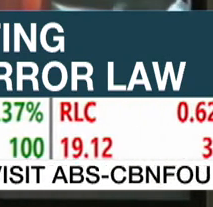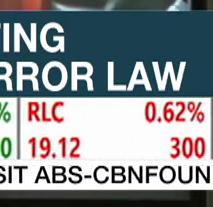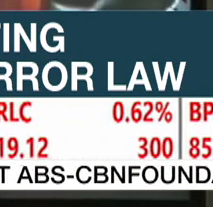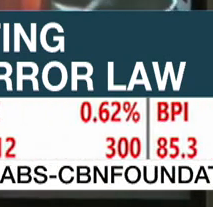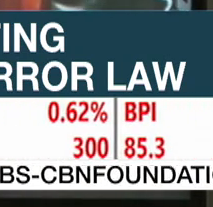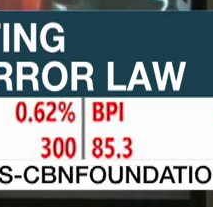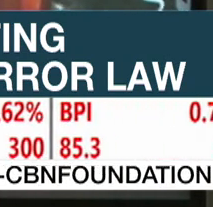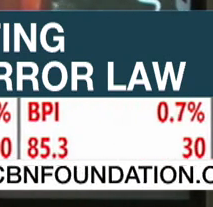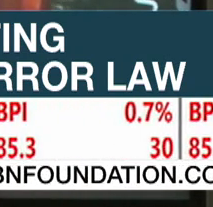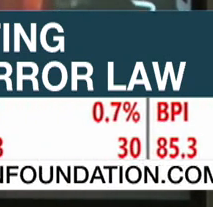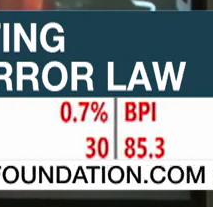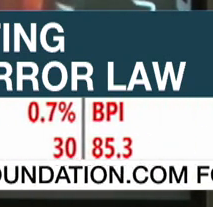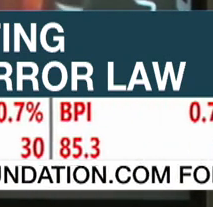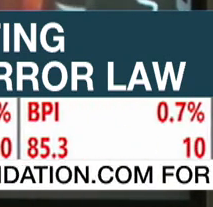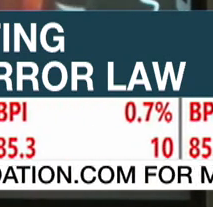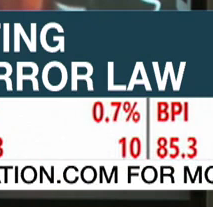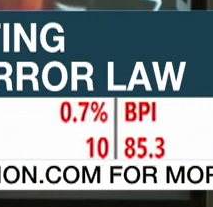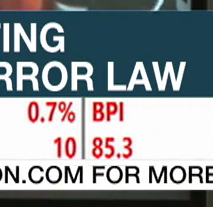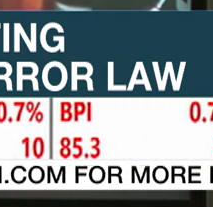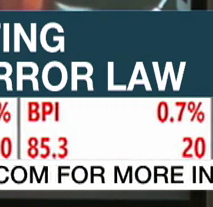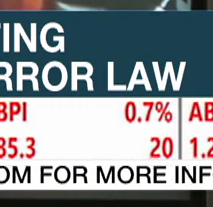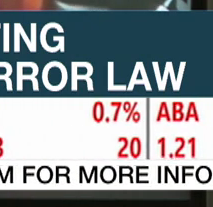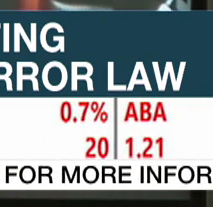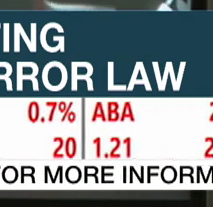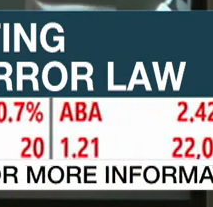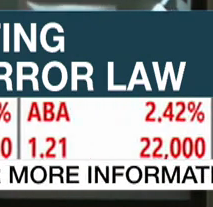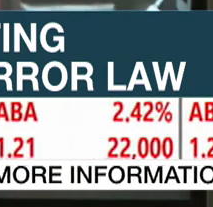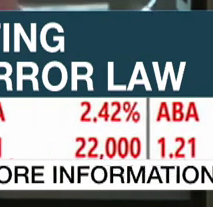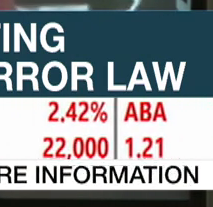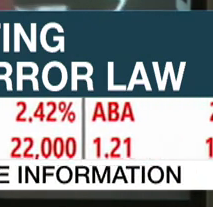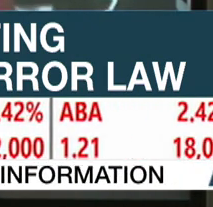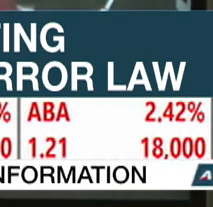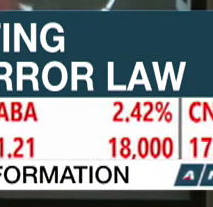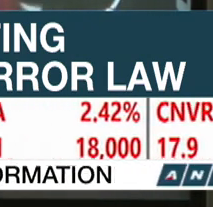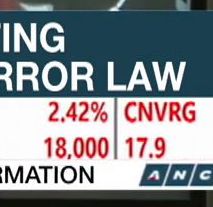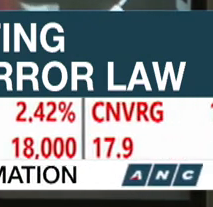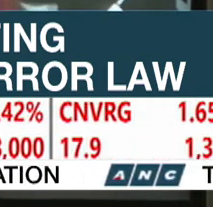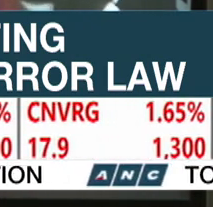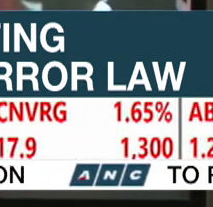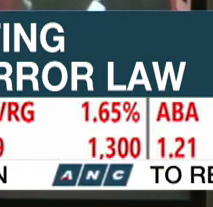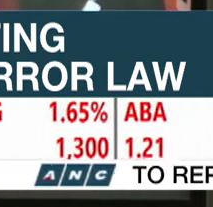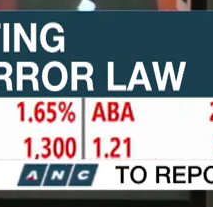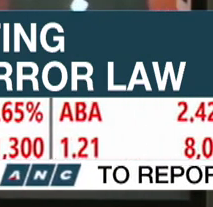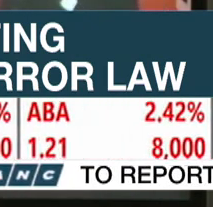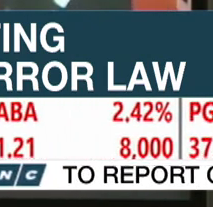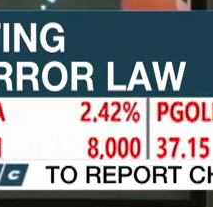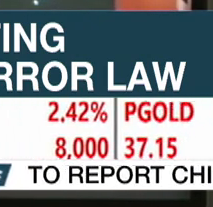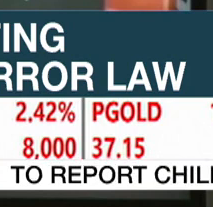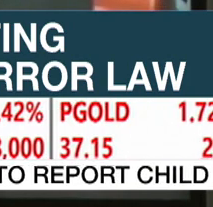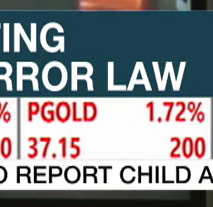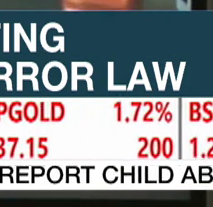Act. Multiple sources telling ABS-CBN News. According to a source familiar with the matter, the justice took an antigen test, which led to the positive